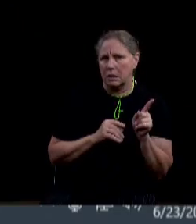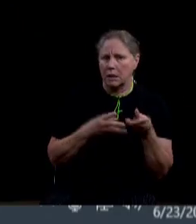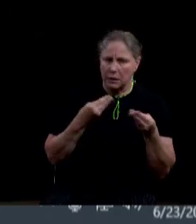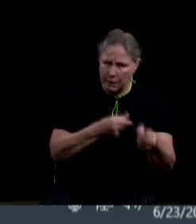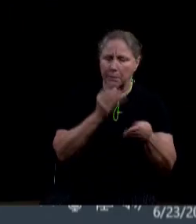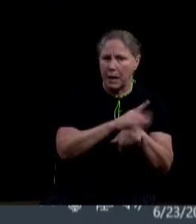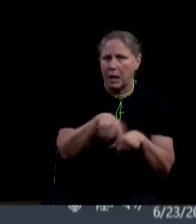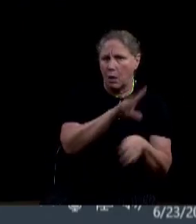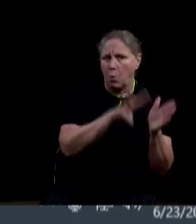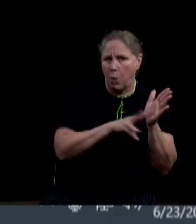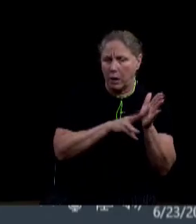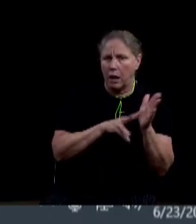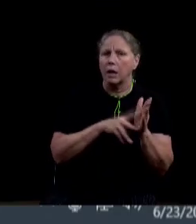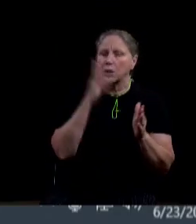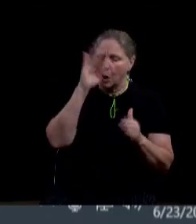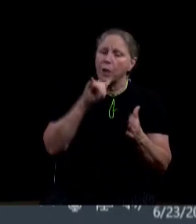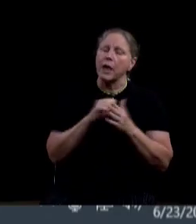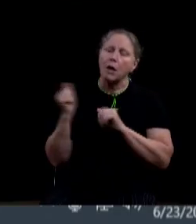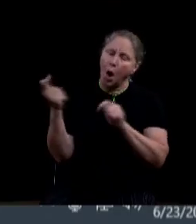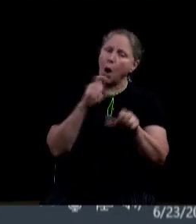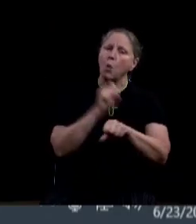our economy does stay open.